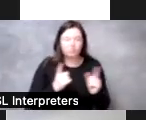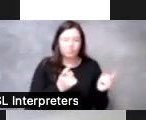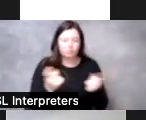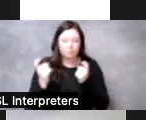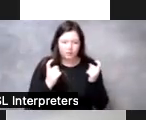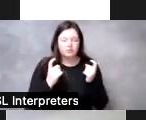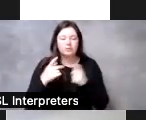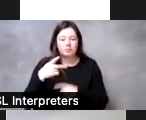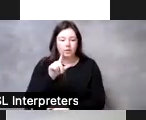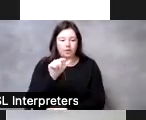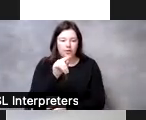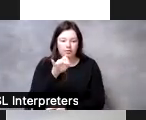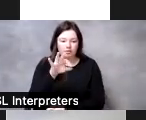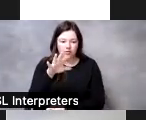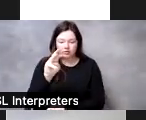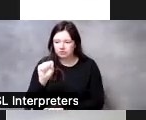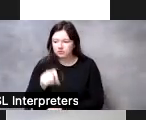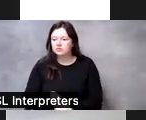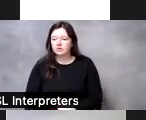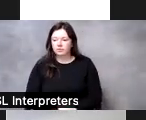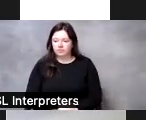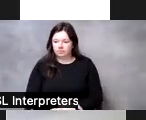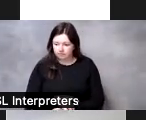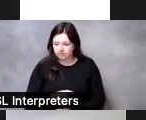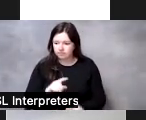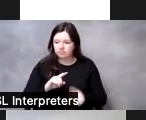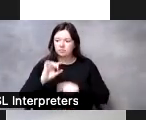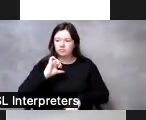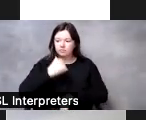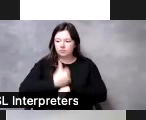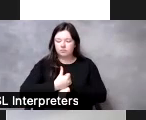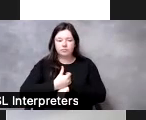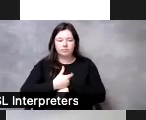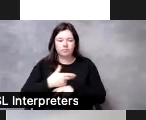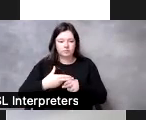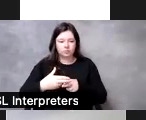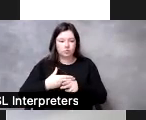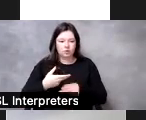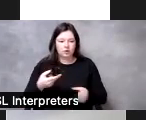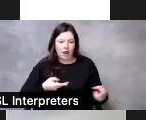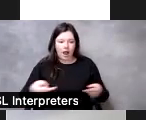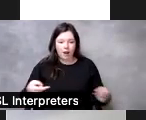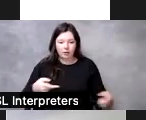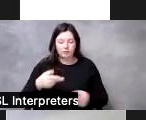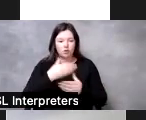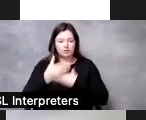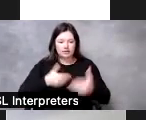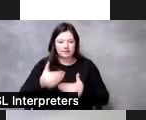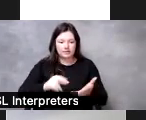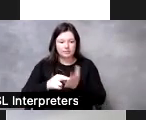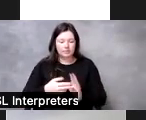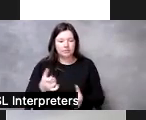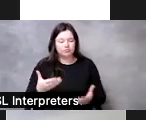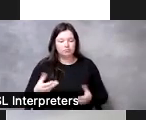platforms as well, and then implemented an interim hiring process so that we could actually onboard staff